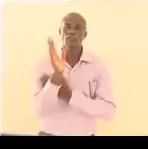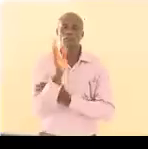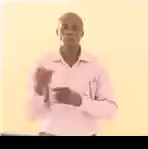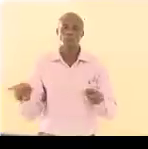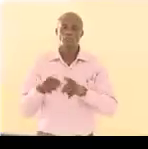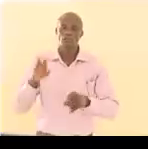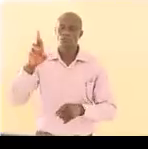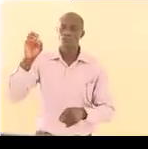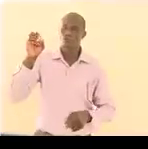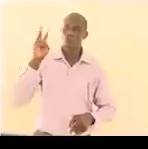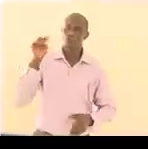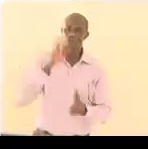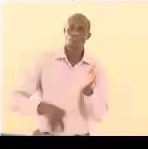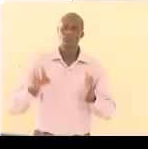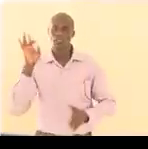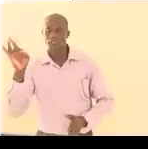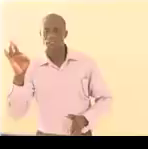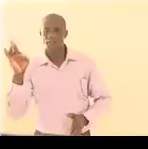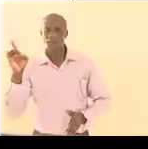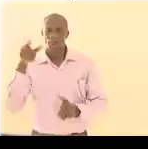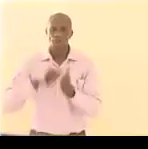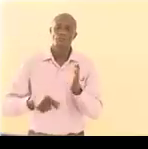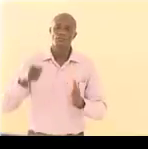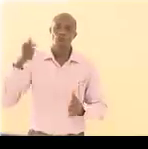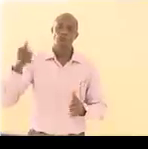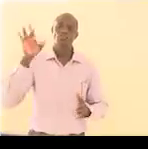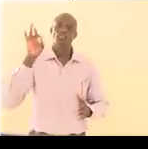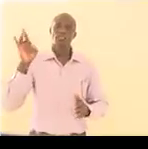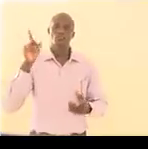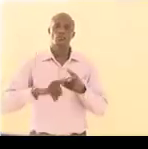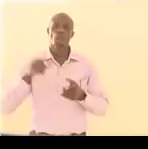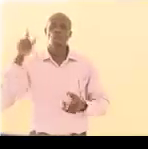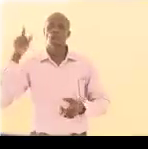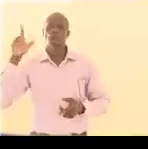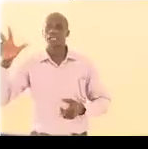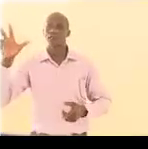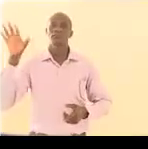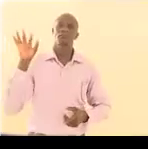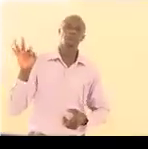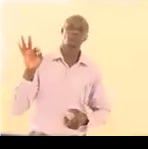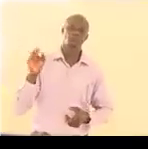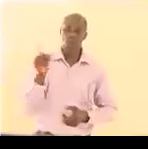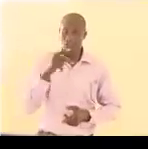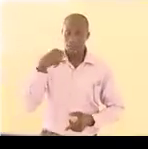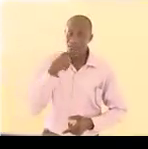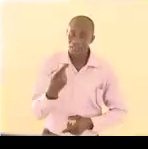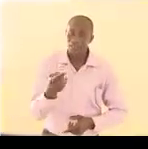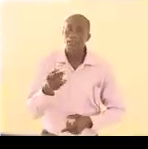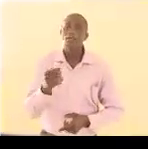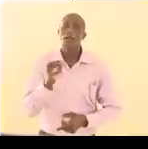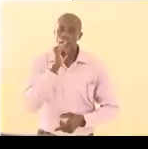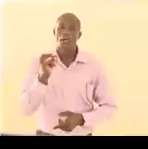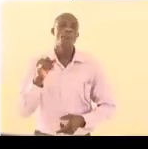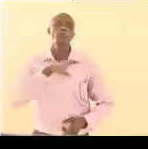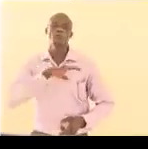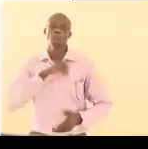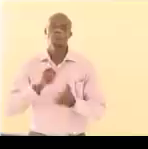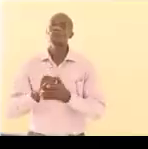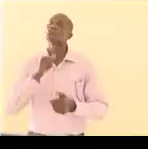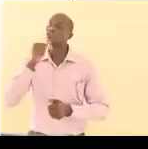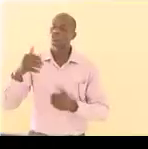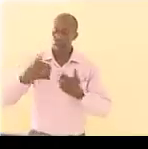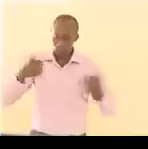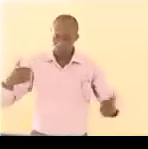as expressed in Romans chapter 8, verse 28 to 39, where he says that I am convinced that nothing